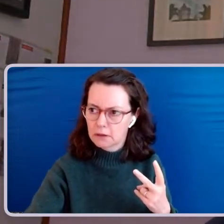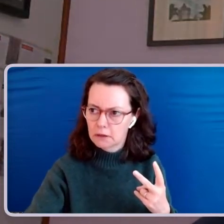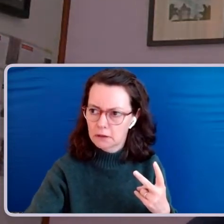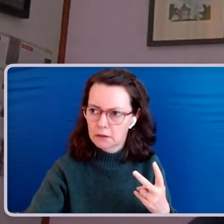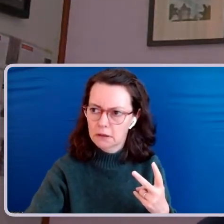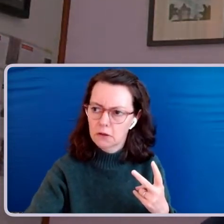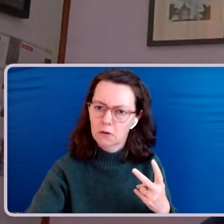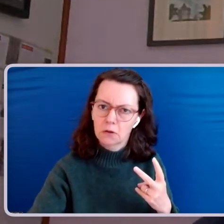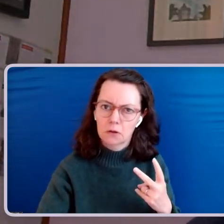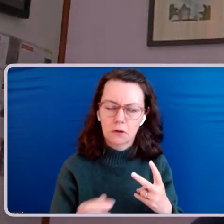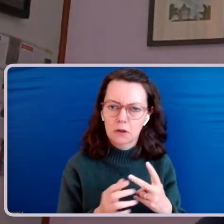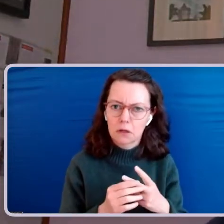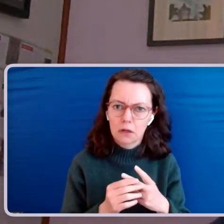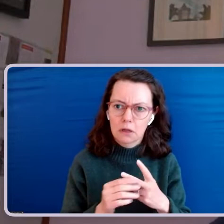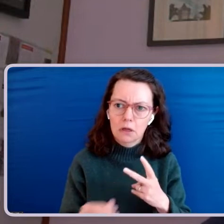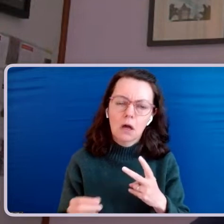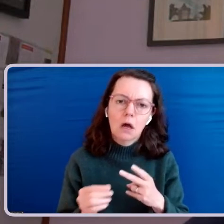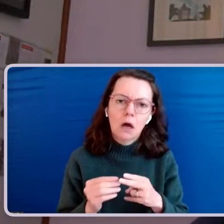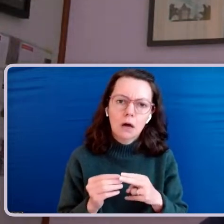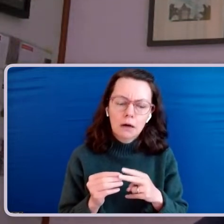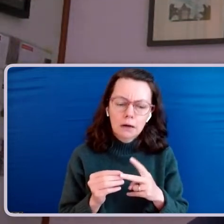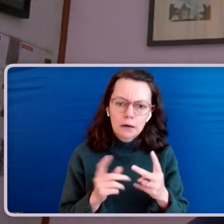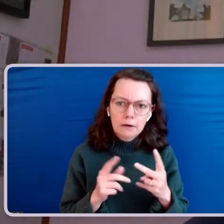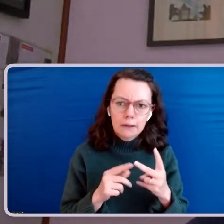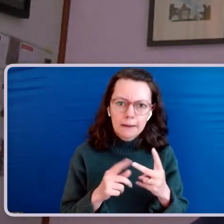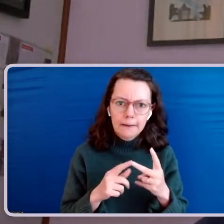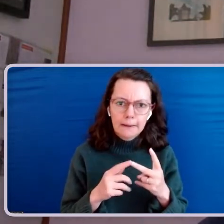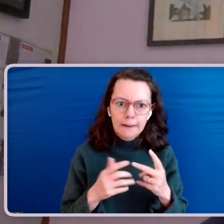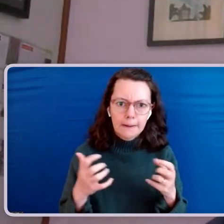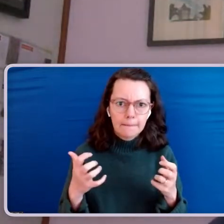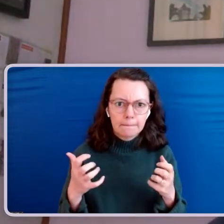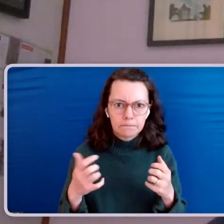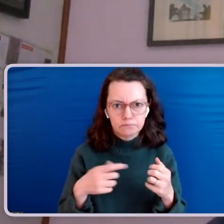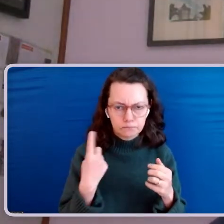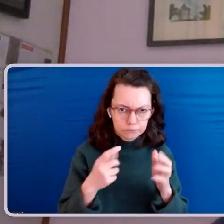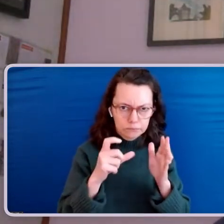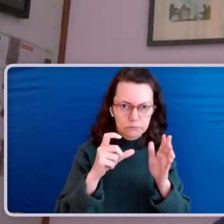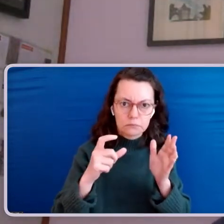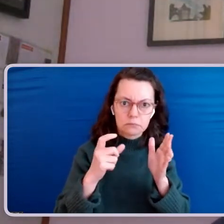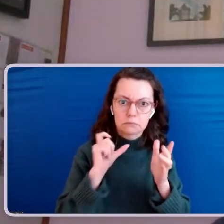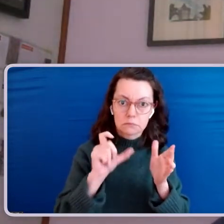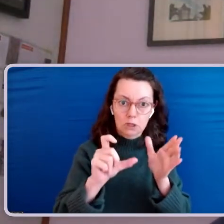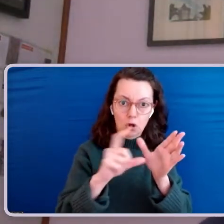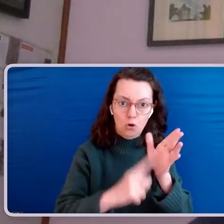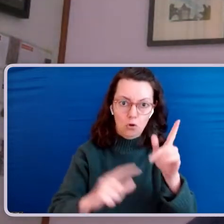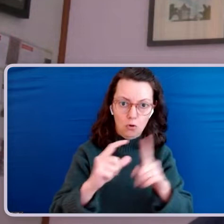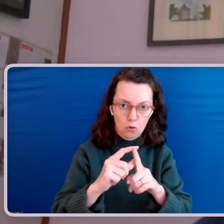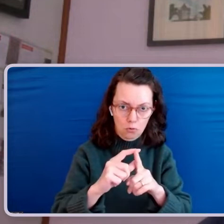that many of us come from those from cold and migrant backgrounds, come from countries